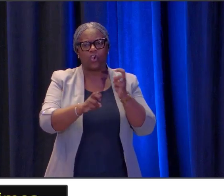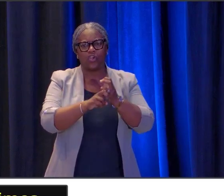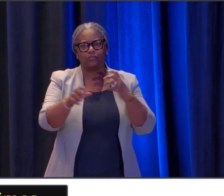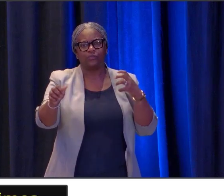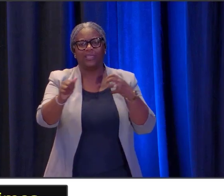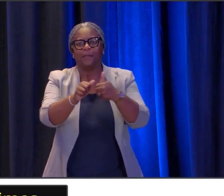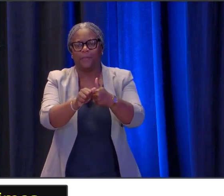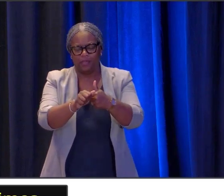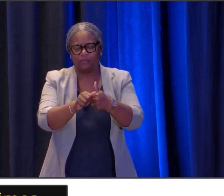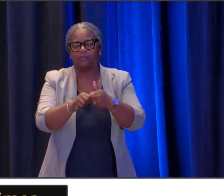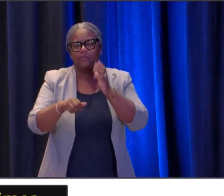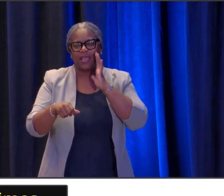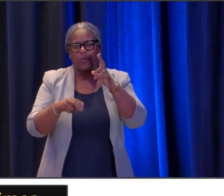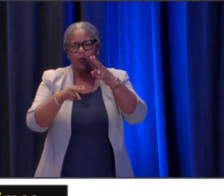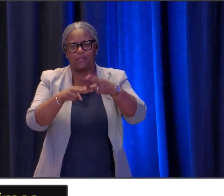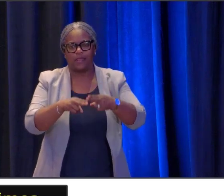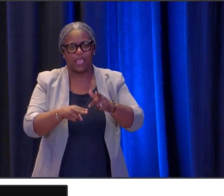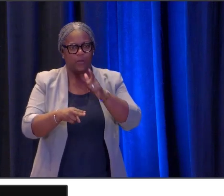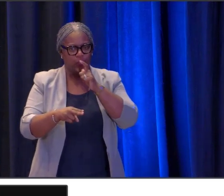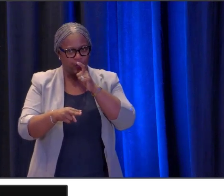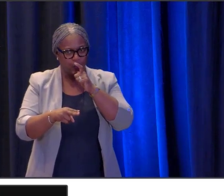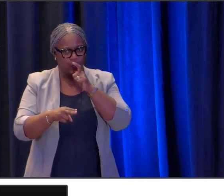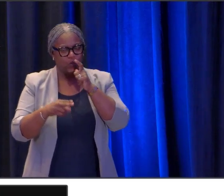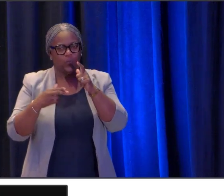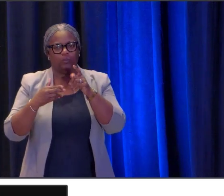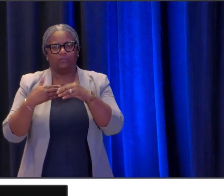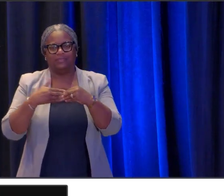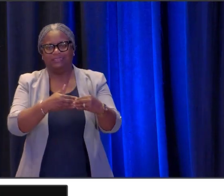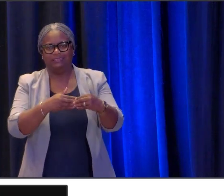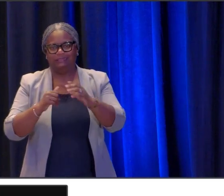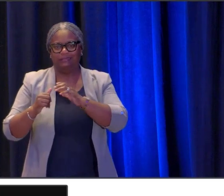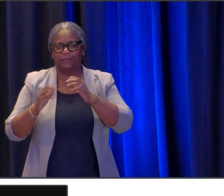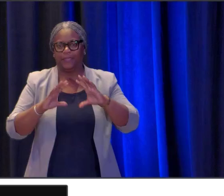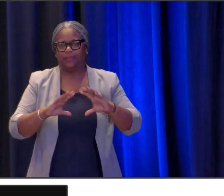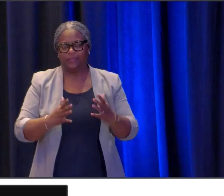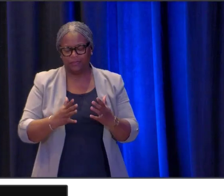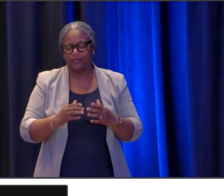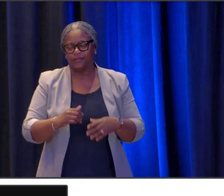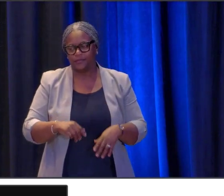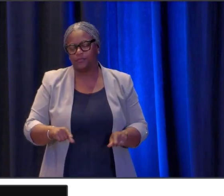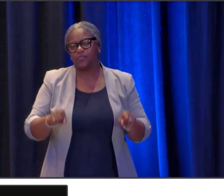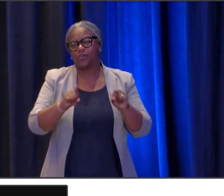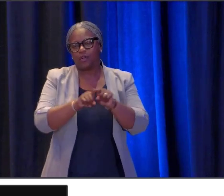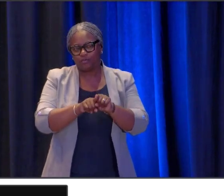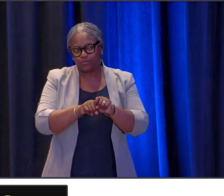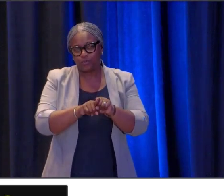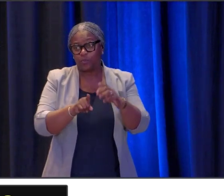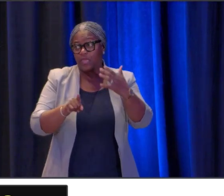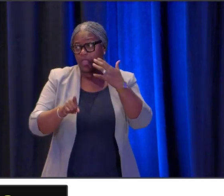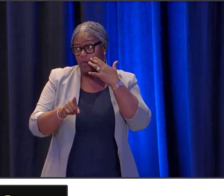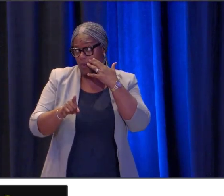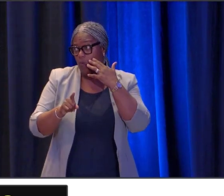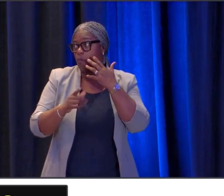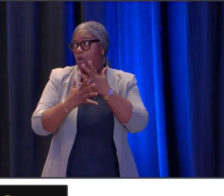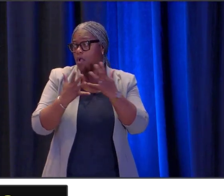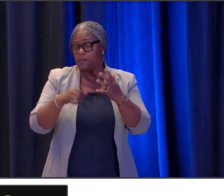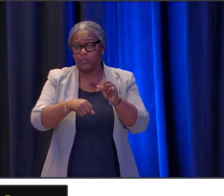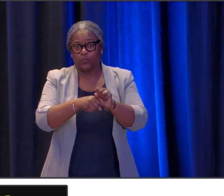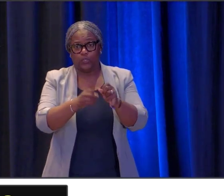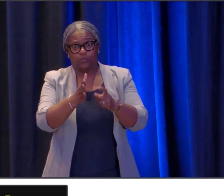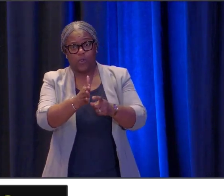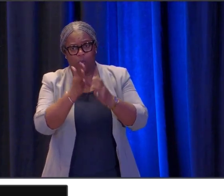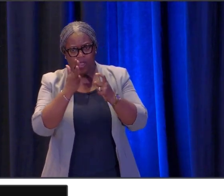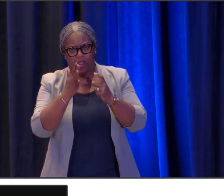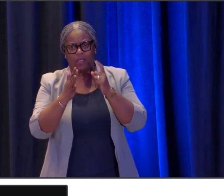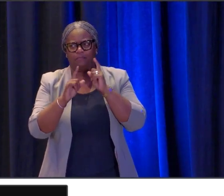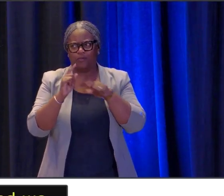chairs and co-chairs in a minute, but they know how much work this is, and I just know we need to continue to support them more than we have. We also